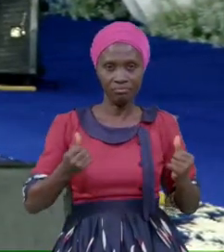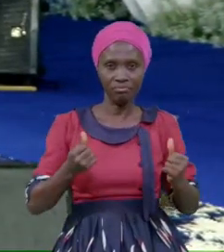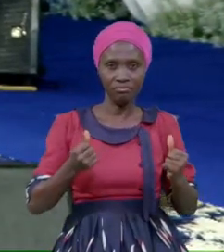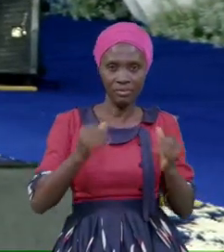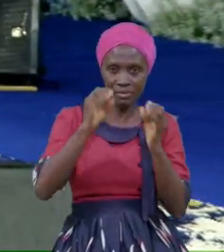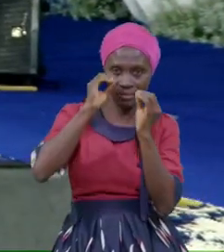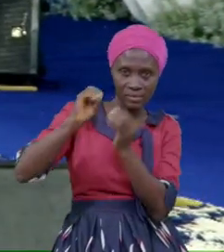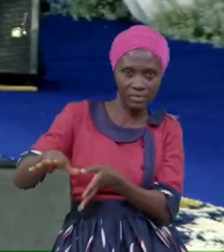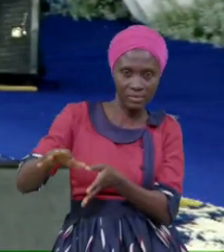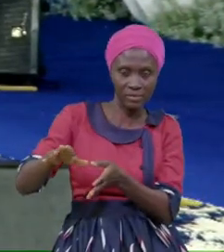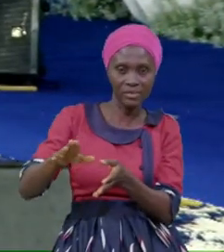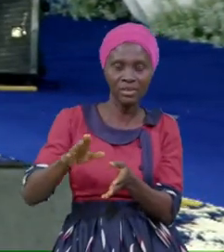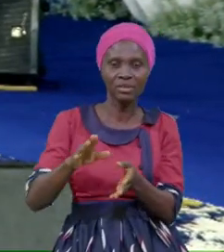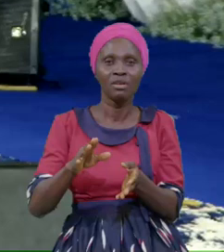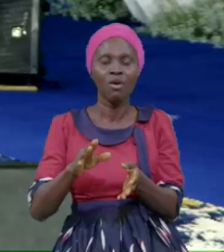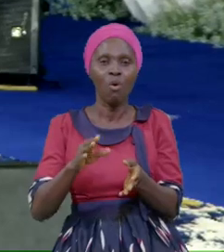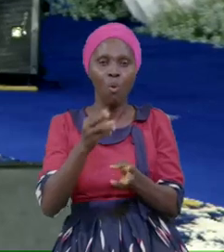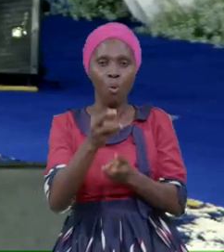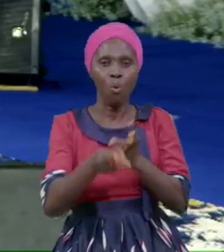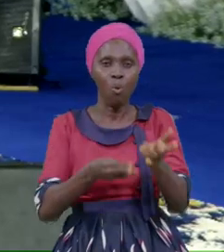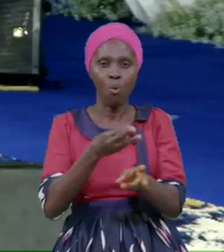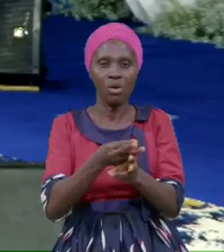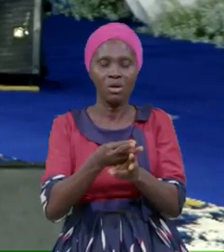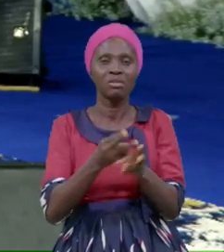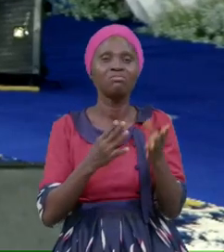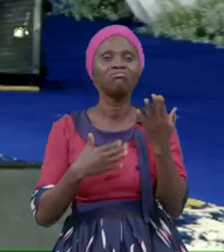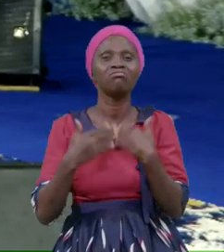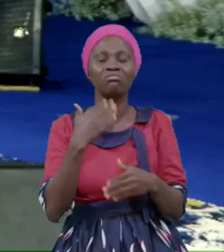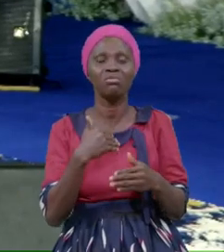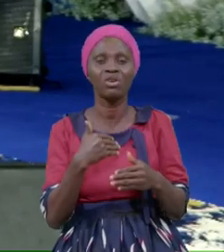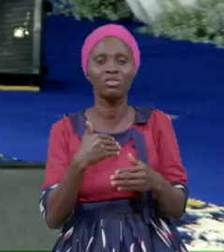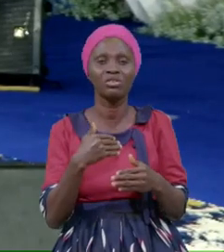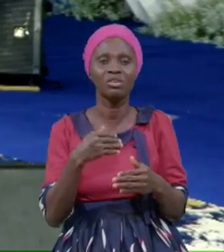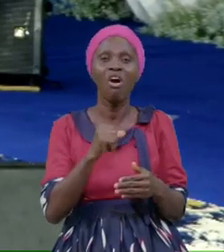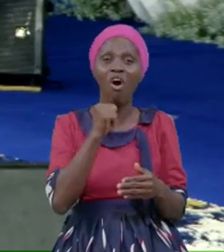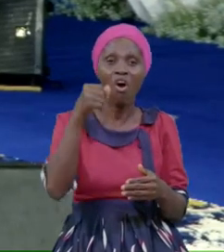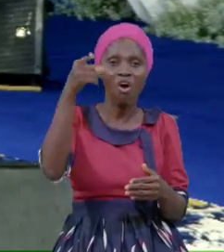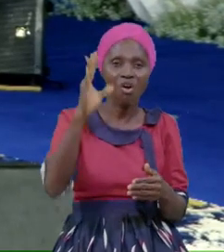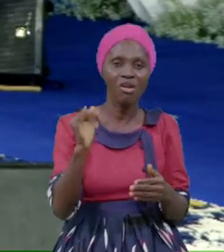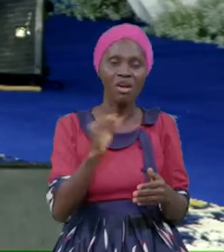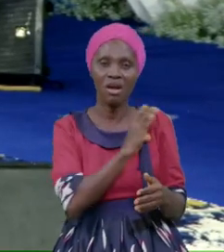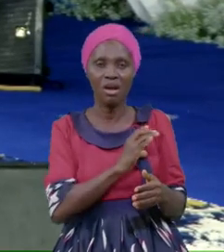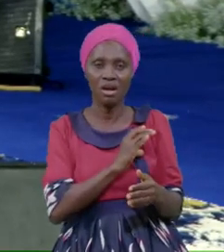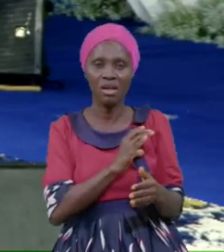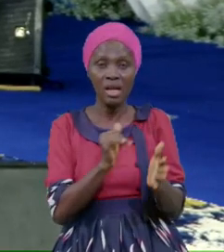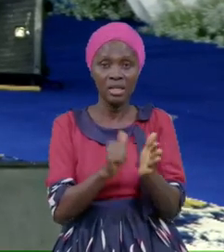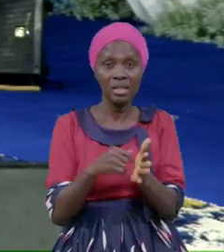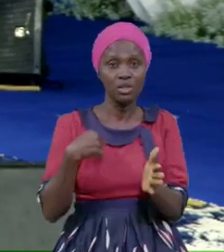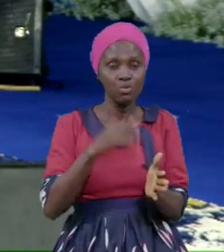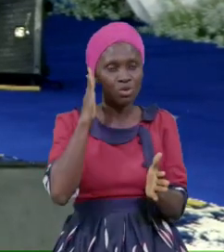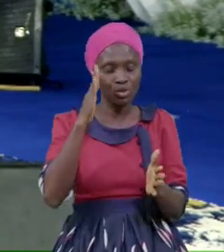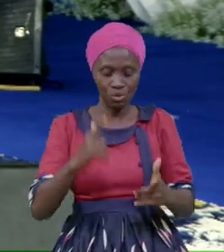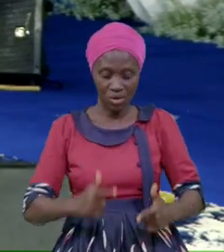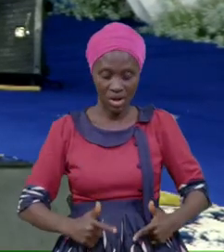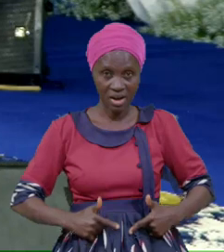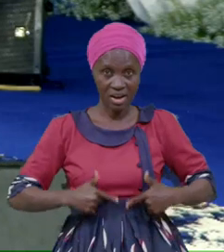worldly lusts, we should live soberly, righteously,